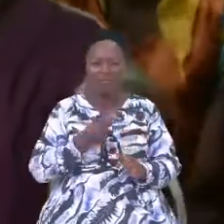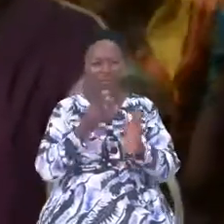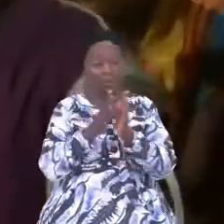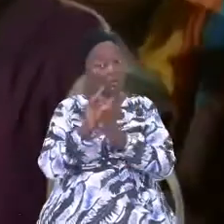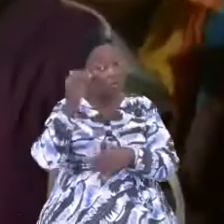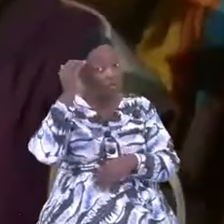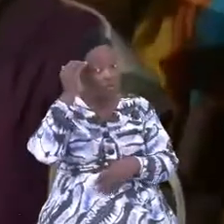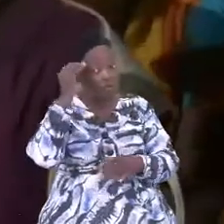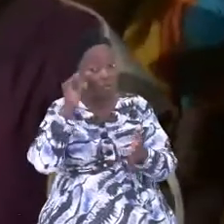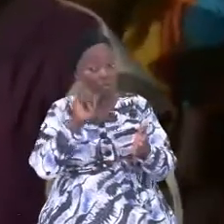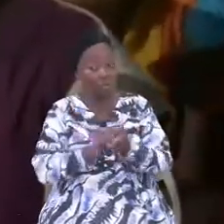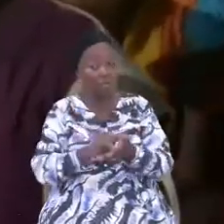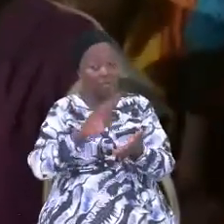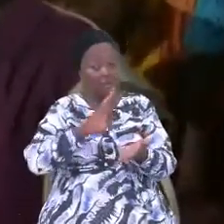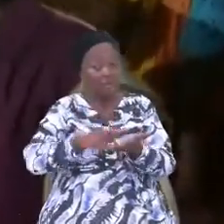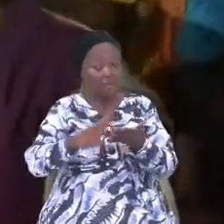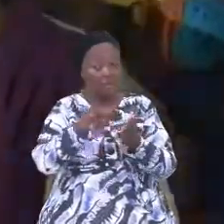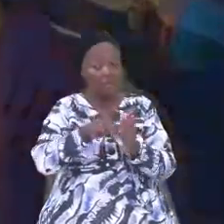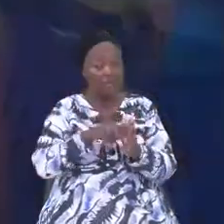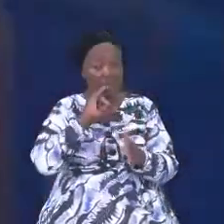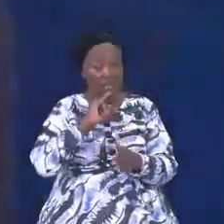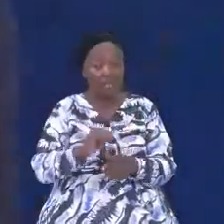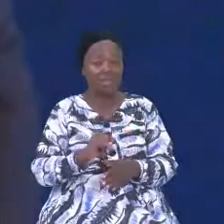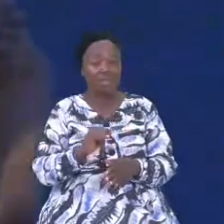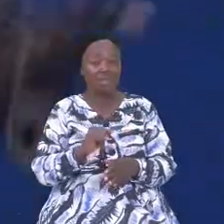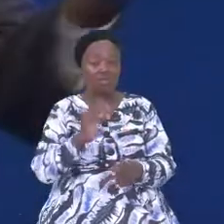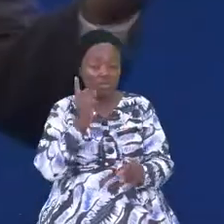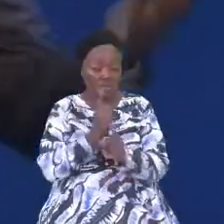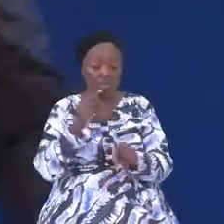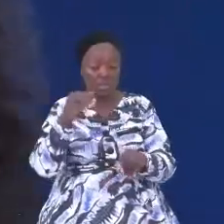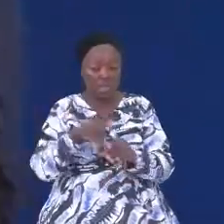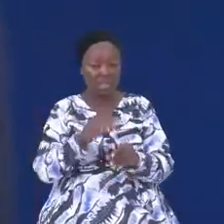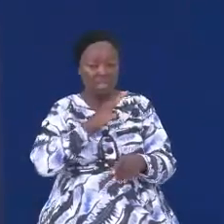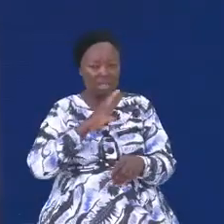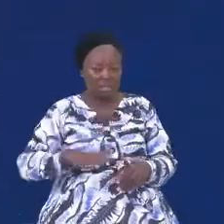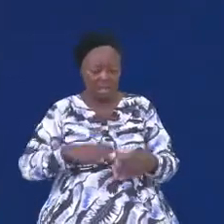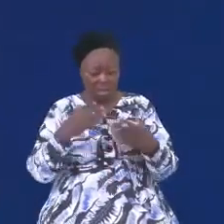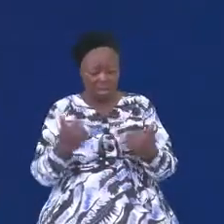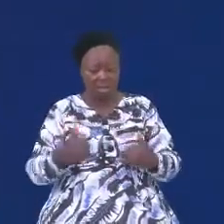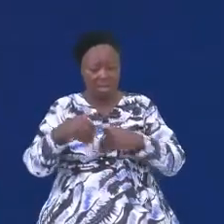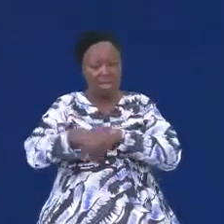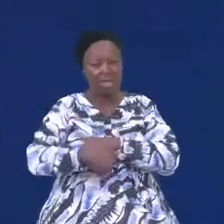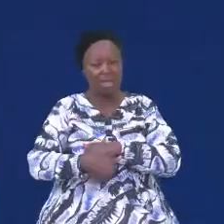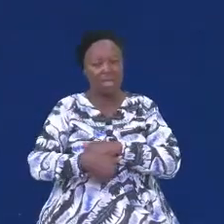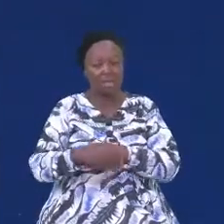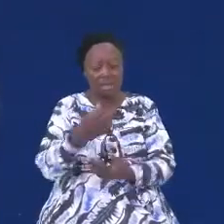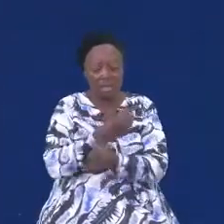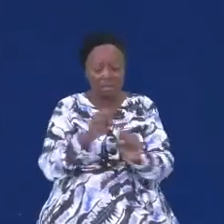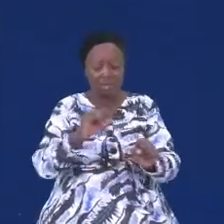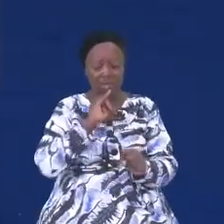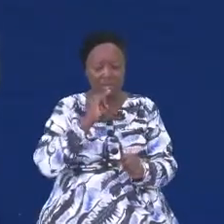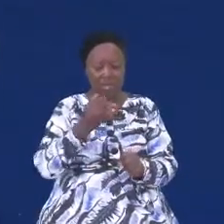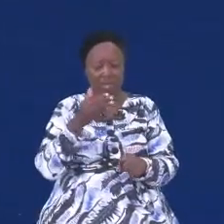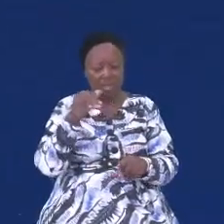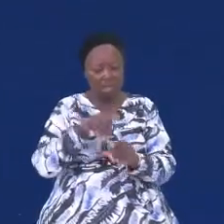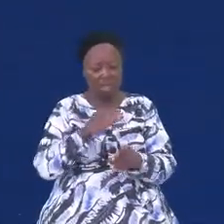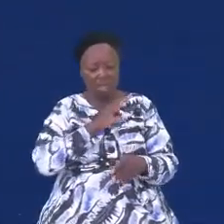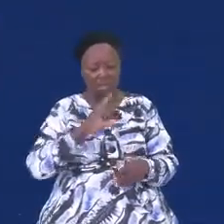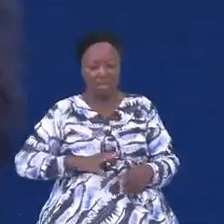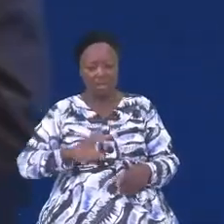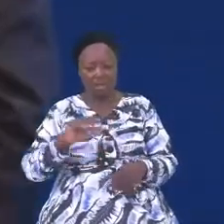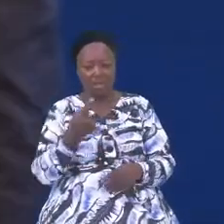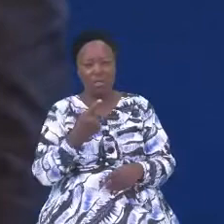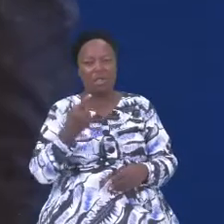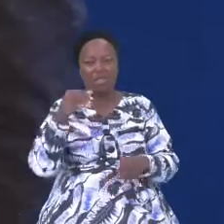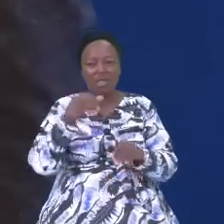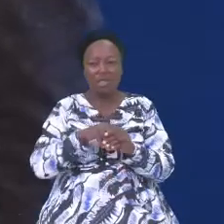that forgiveness is available in Christ tonight. Salvation is available in Christ tonight. Wherever you